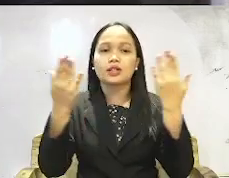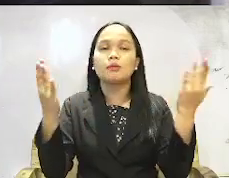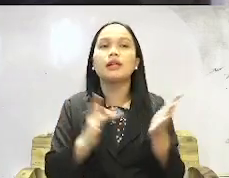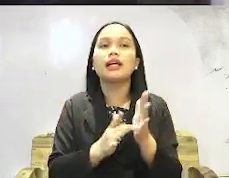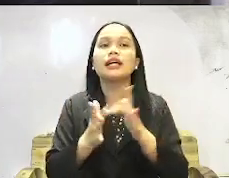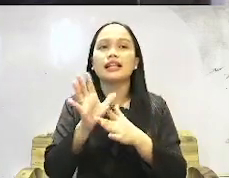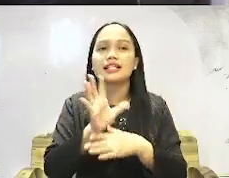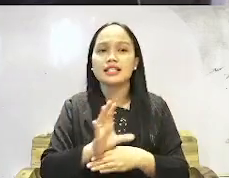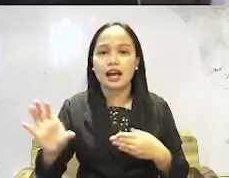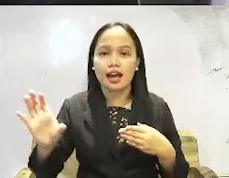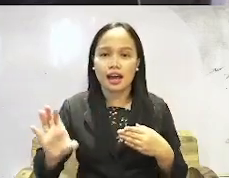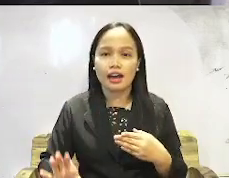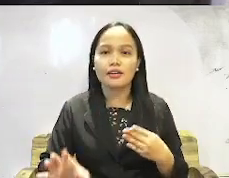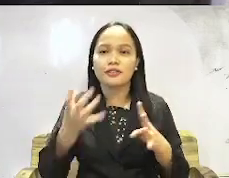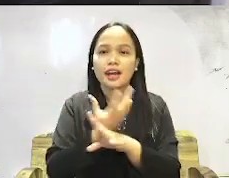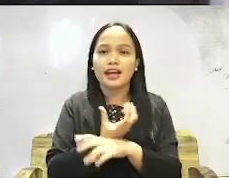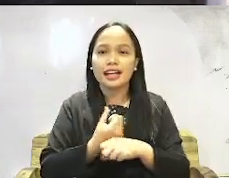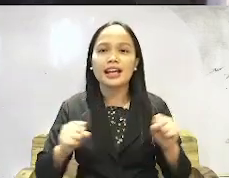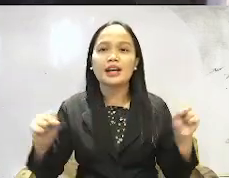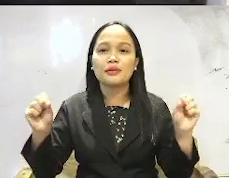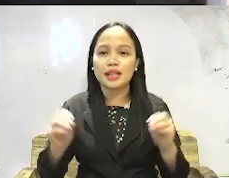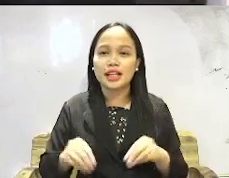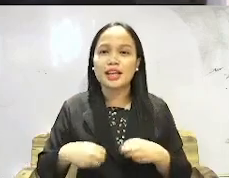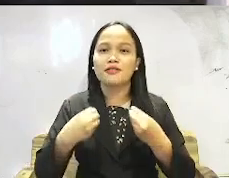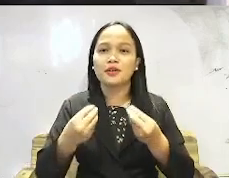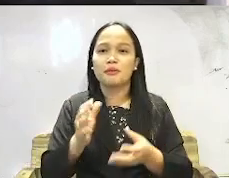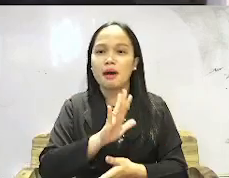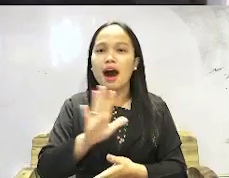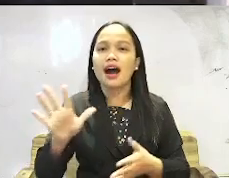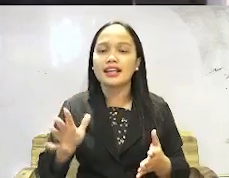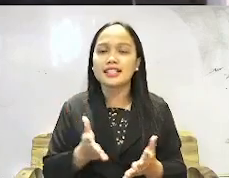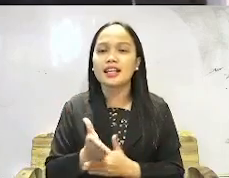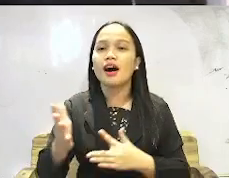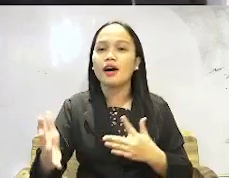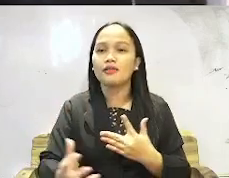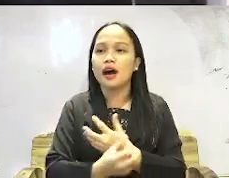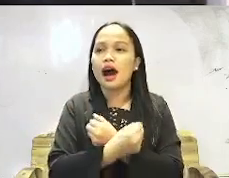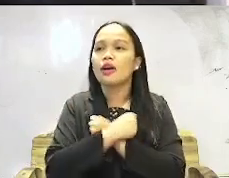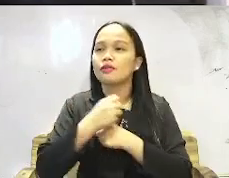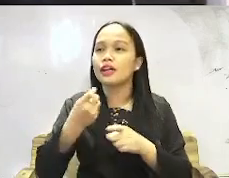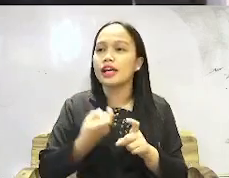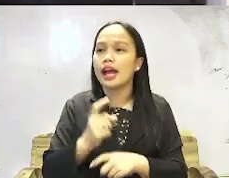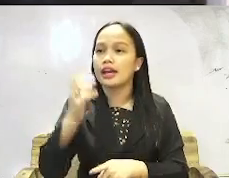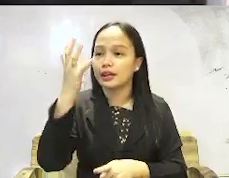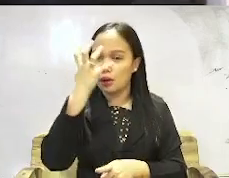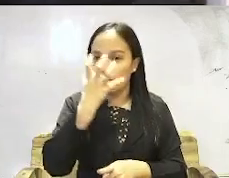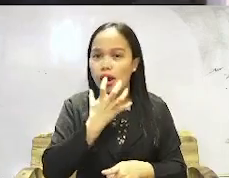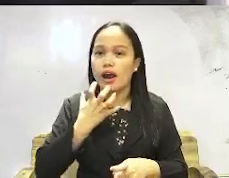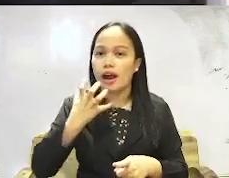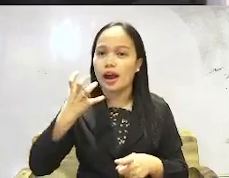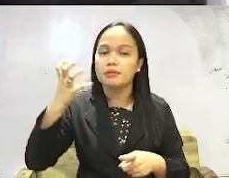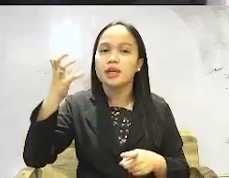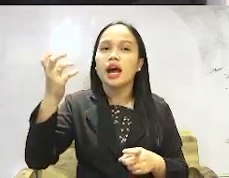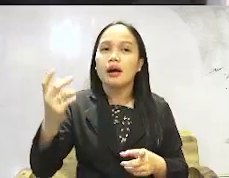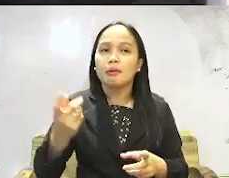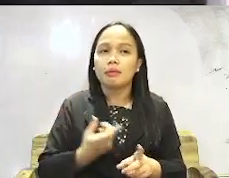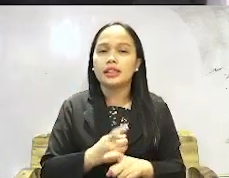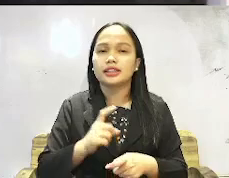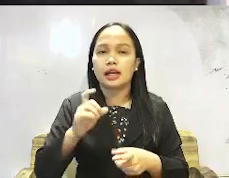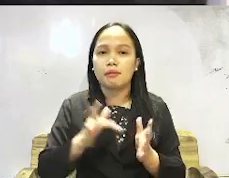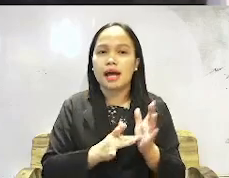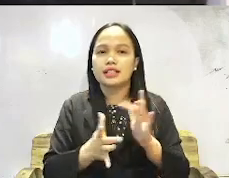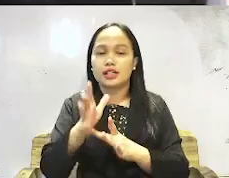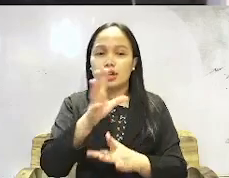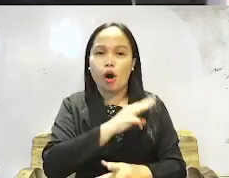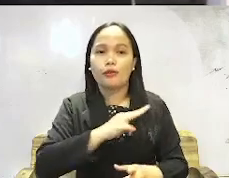Jesus completely saves. He will lift you by his love out of the angry waves. He's